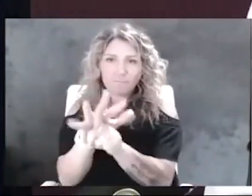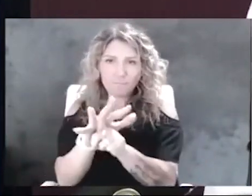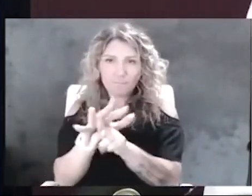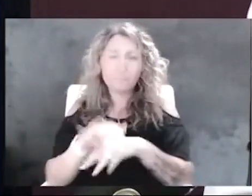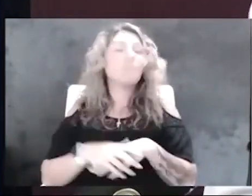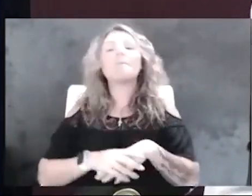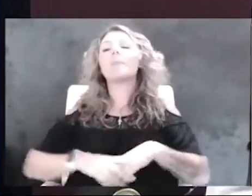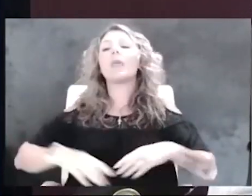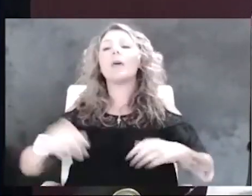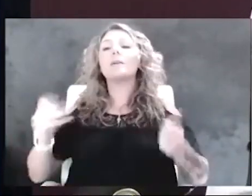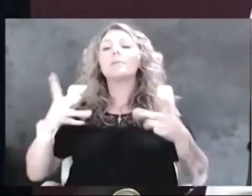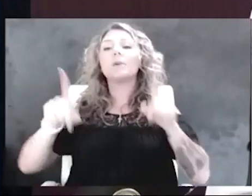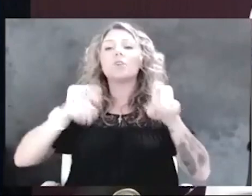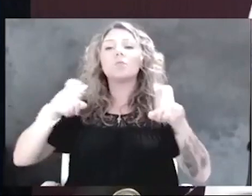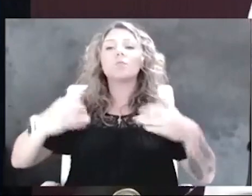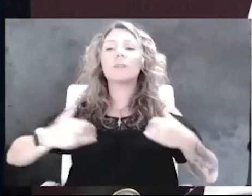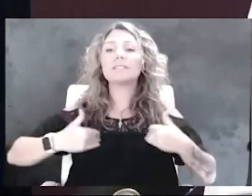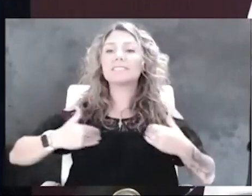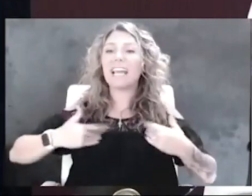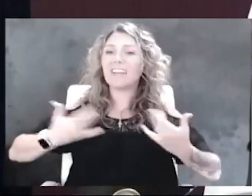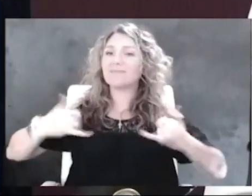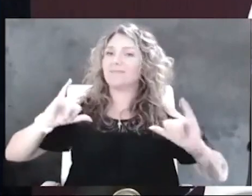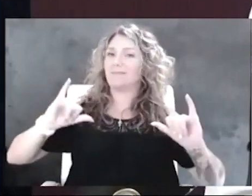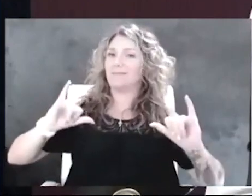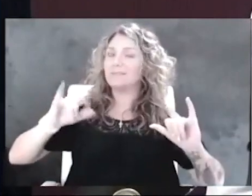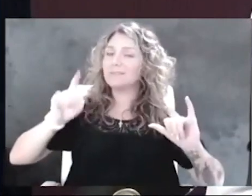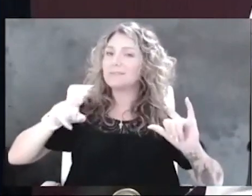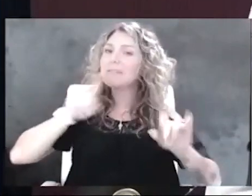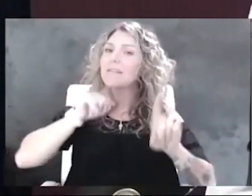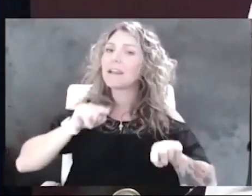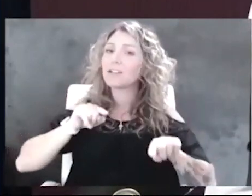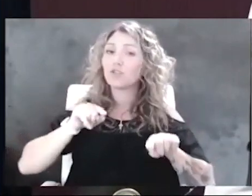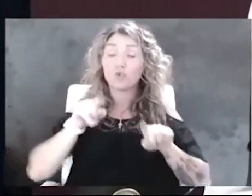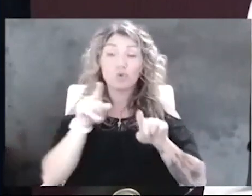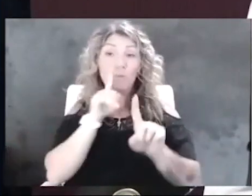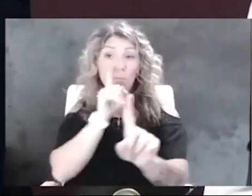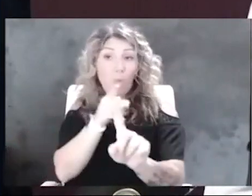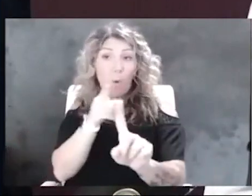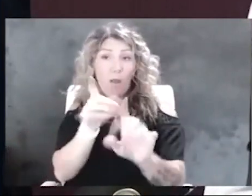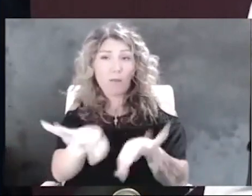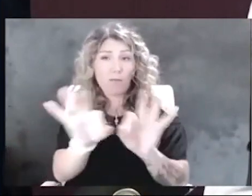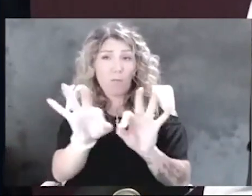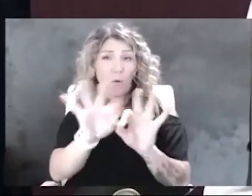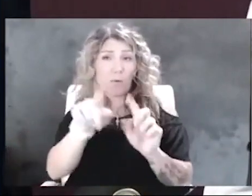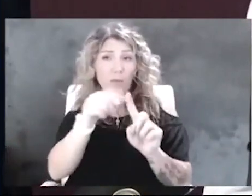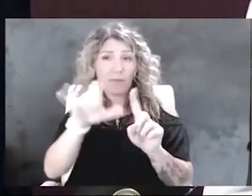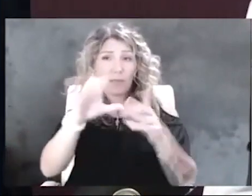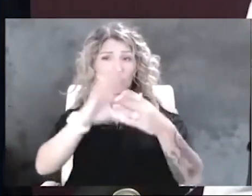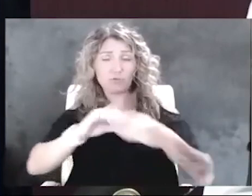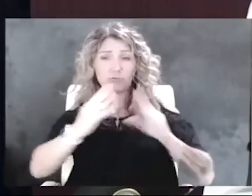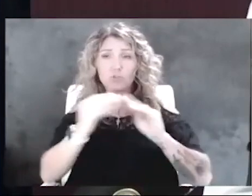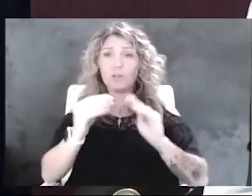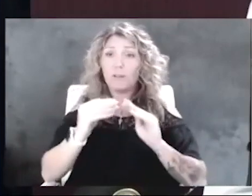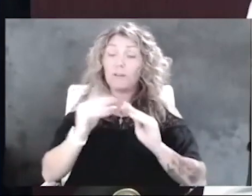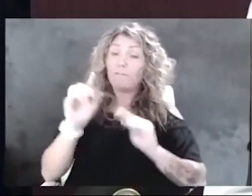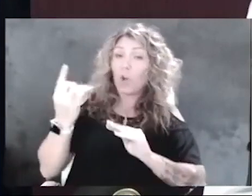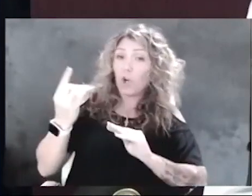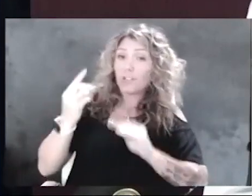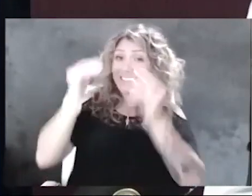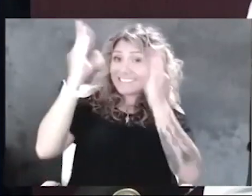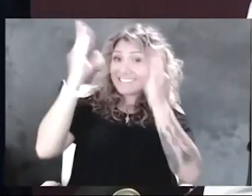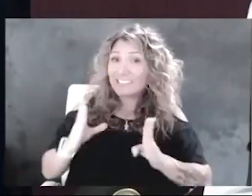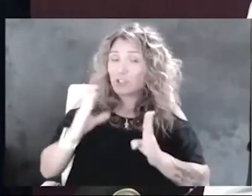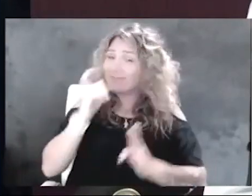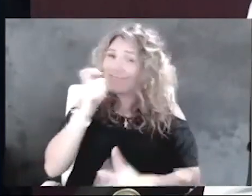answered. The key to this story is that first, the teacher was unvaccinated, so she would be shedding the virus for a